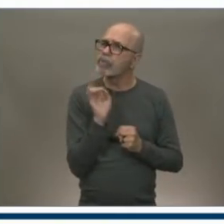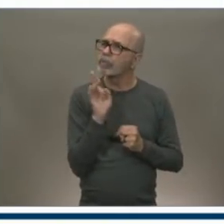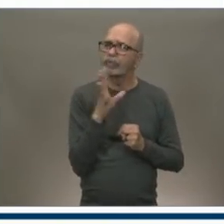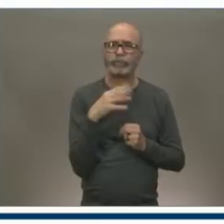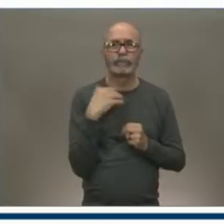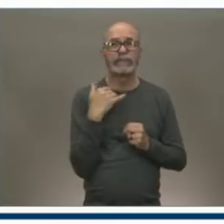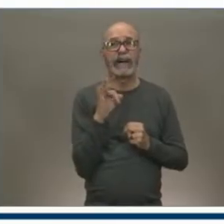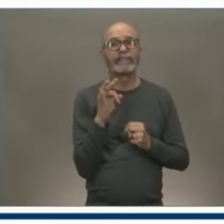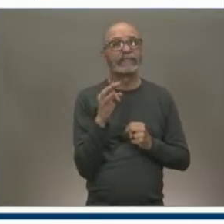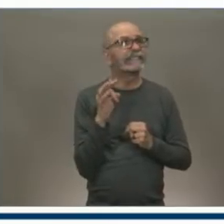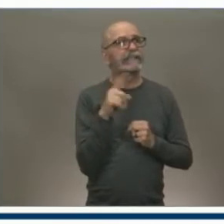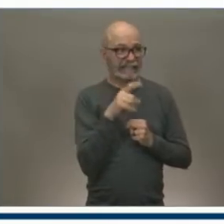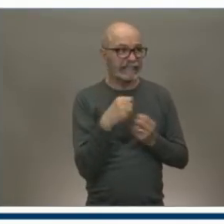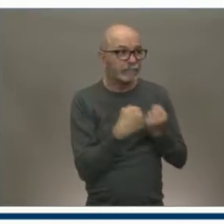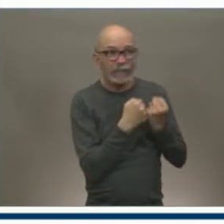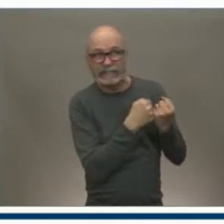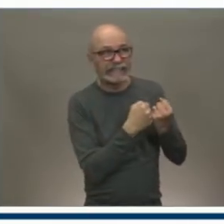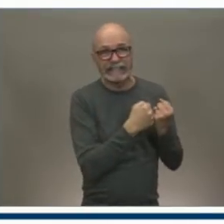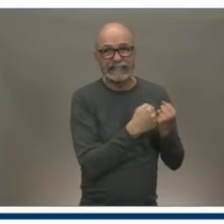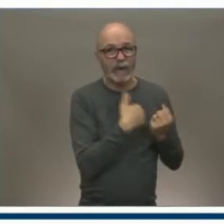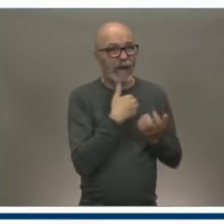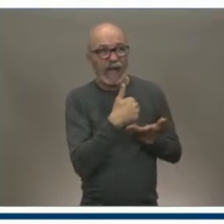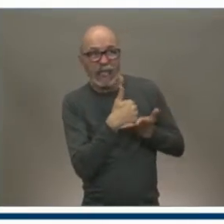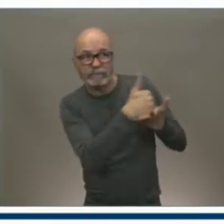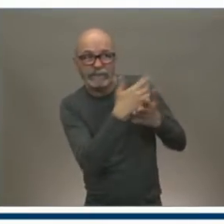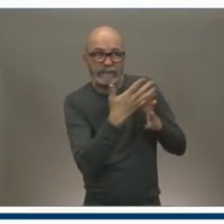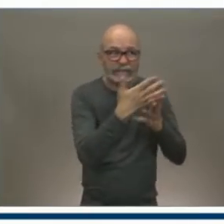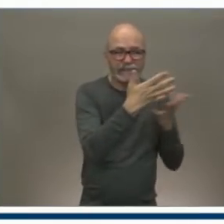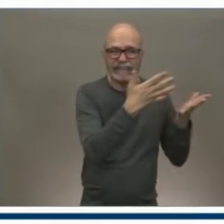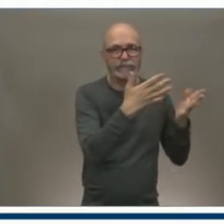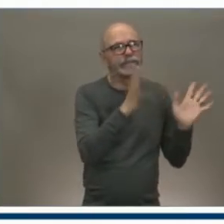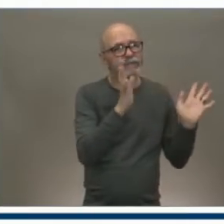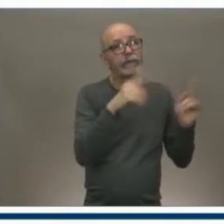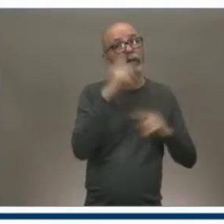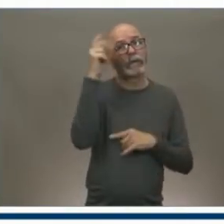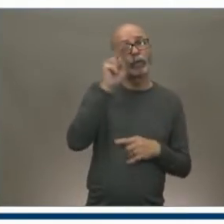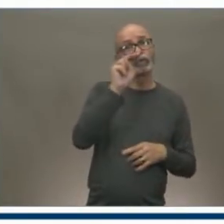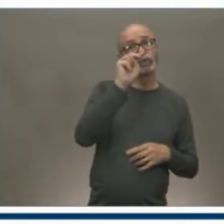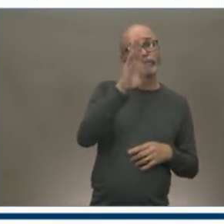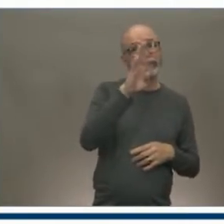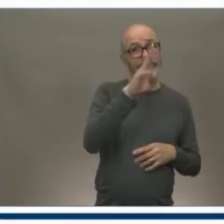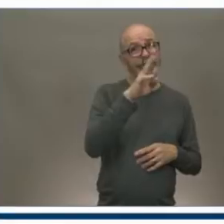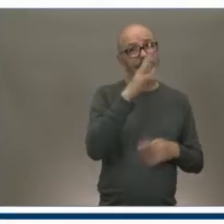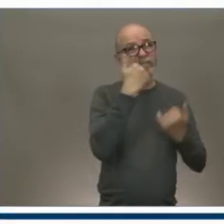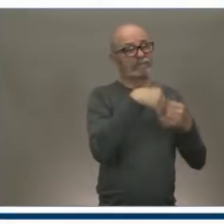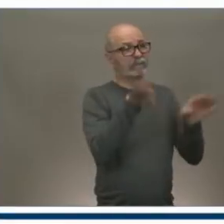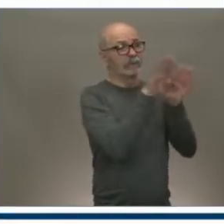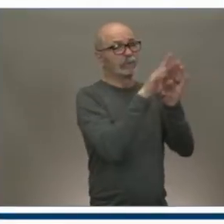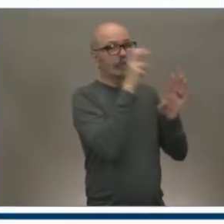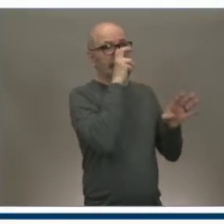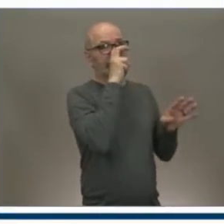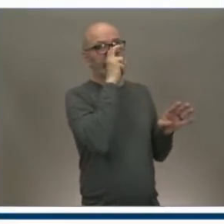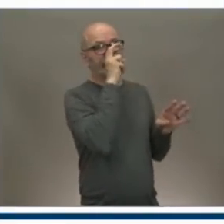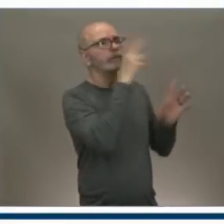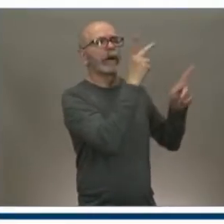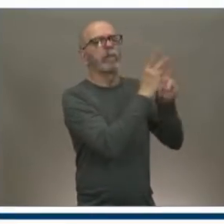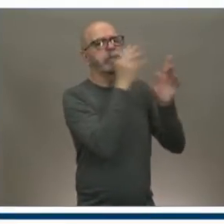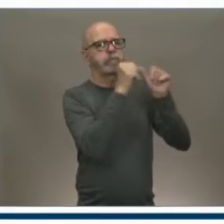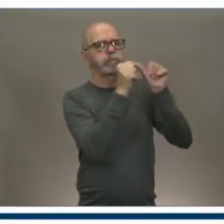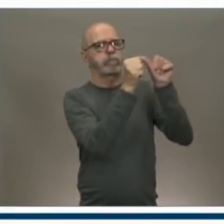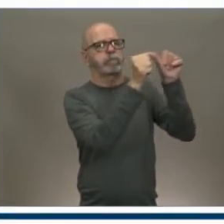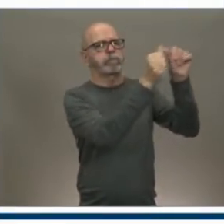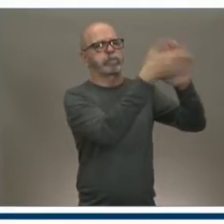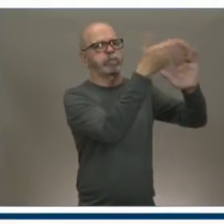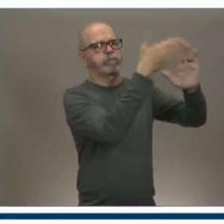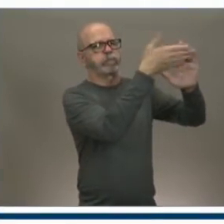we can do, but the restrictions with New Brunswick will stay in place until at least